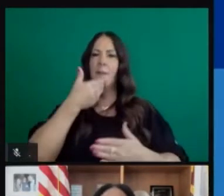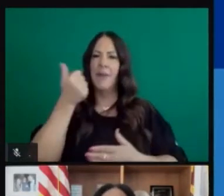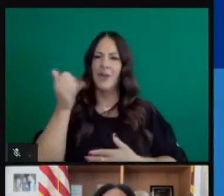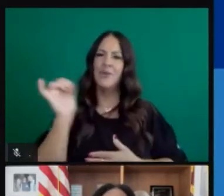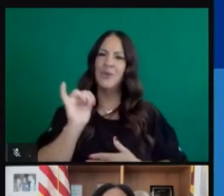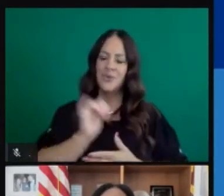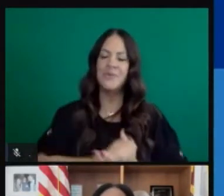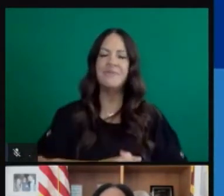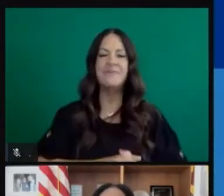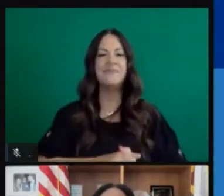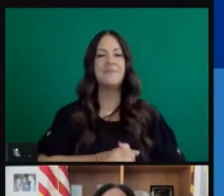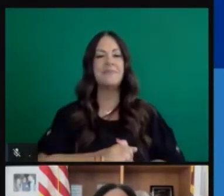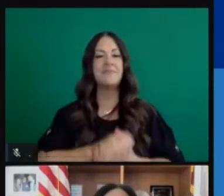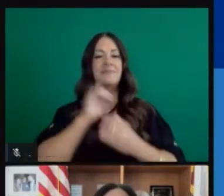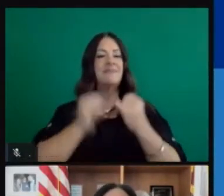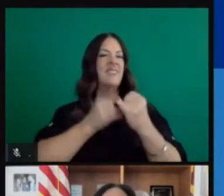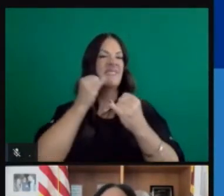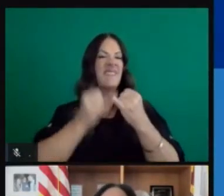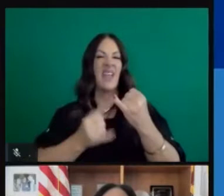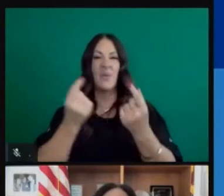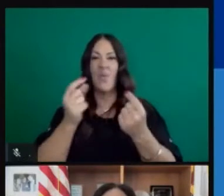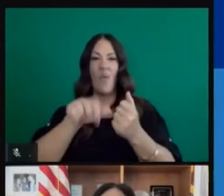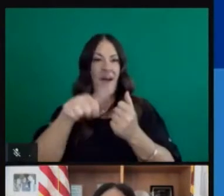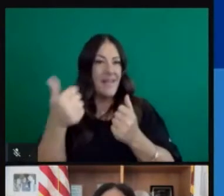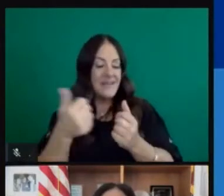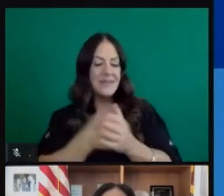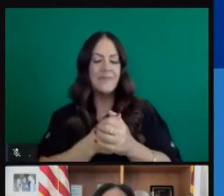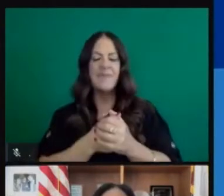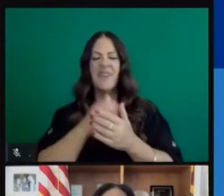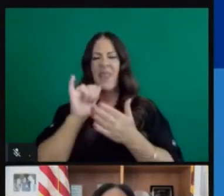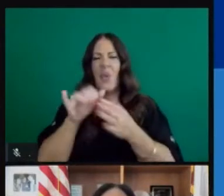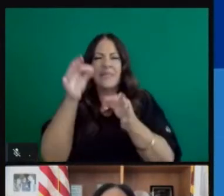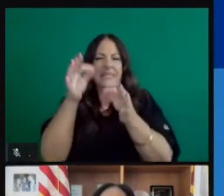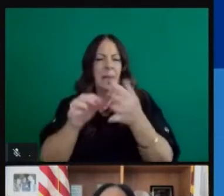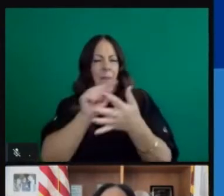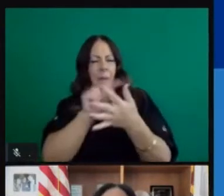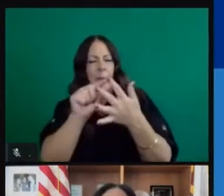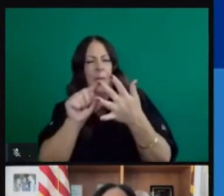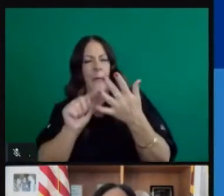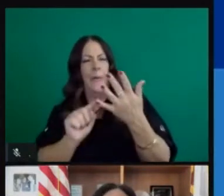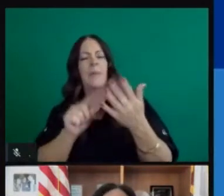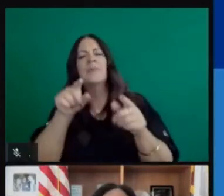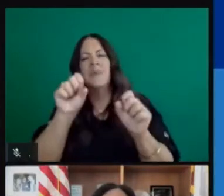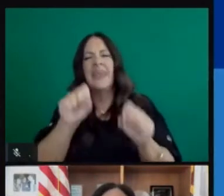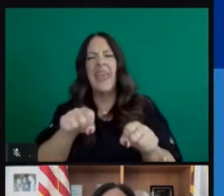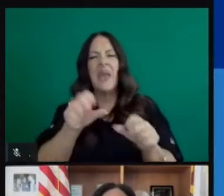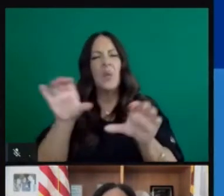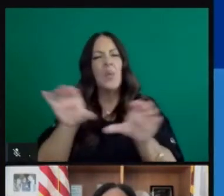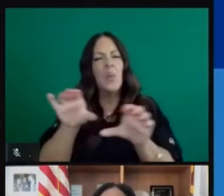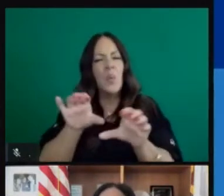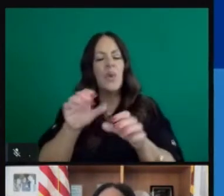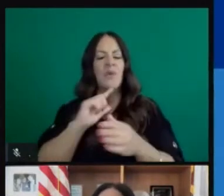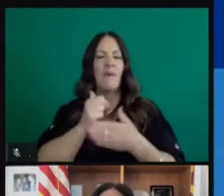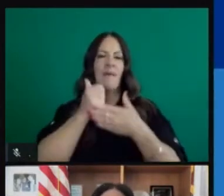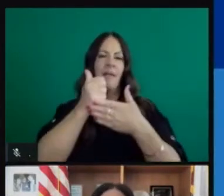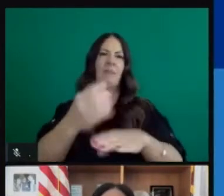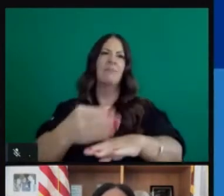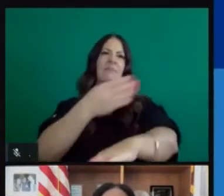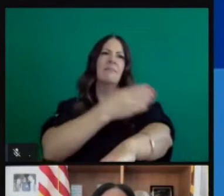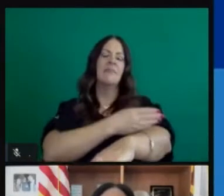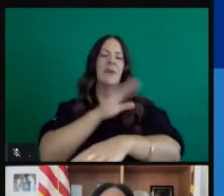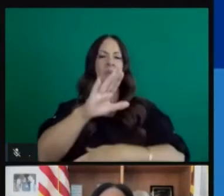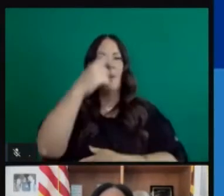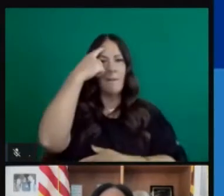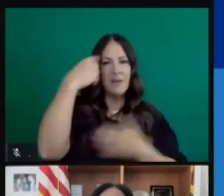And finally, these simple acts really make a big difference to enhance your mental and physical health, and